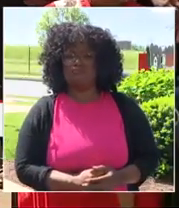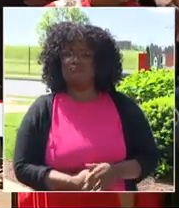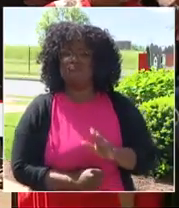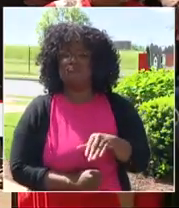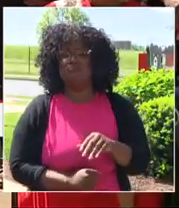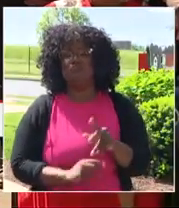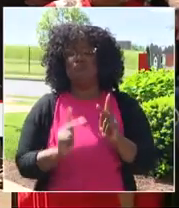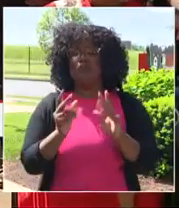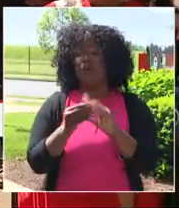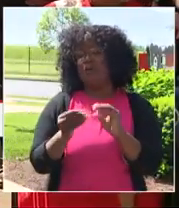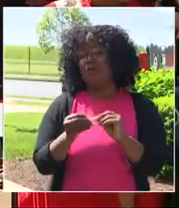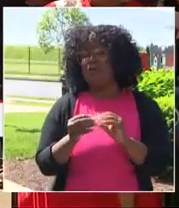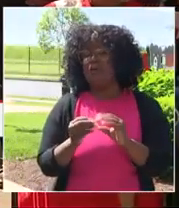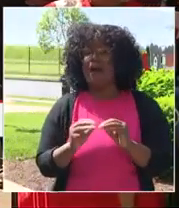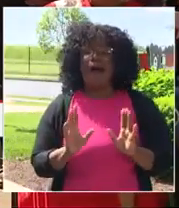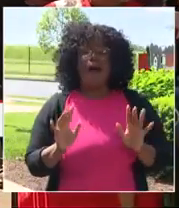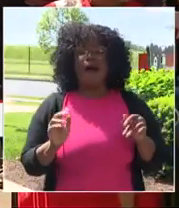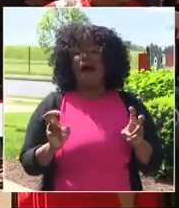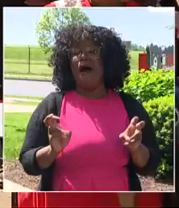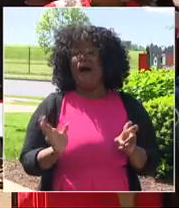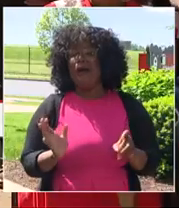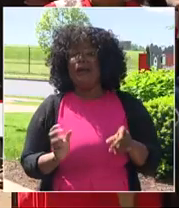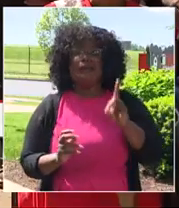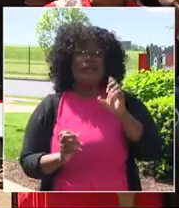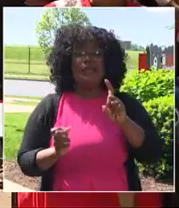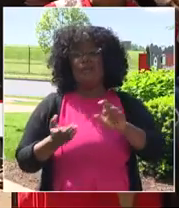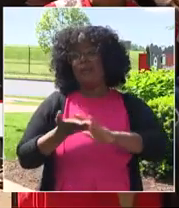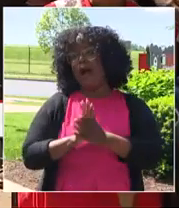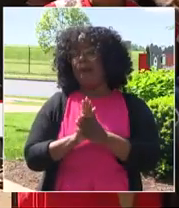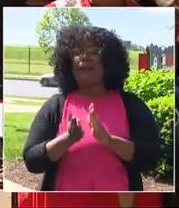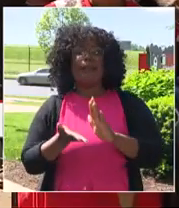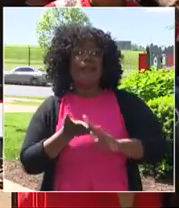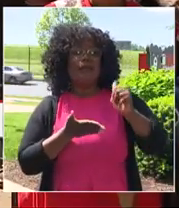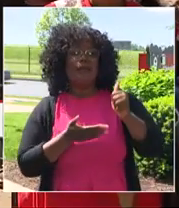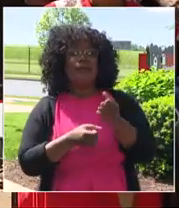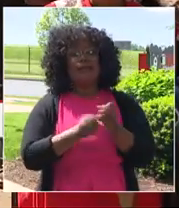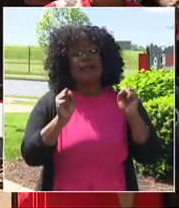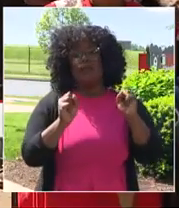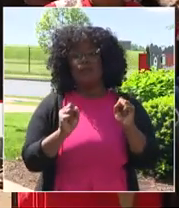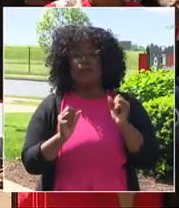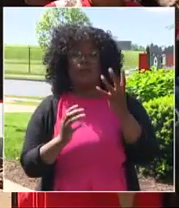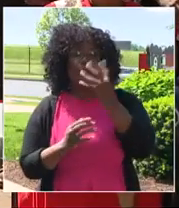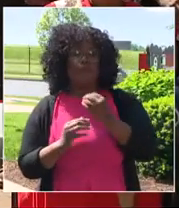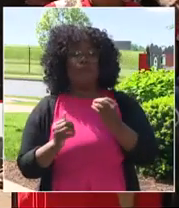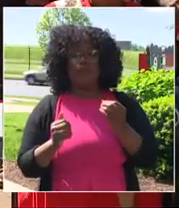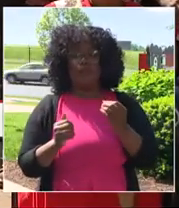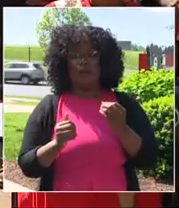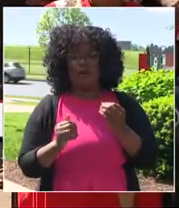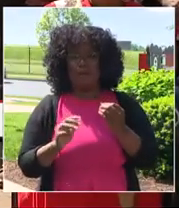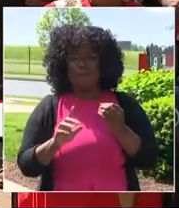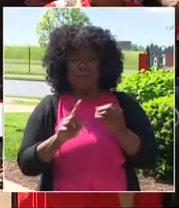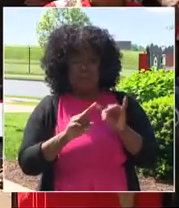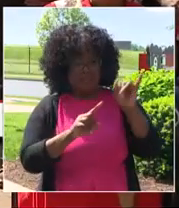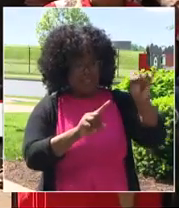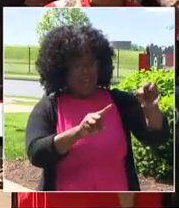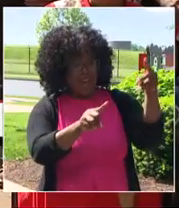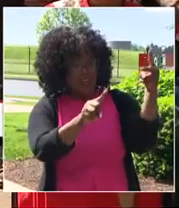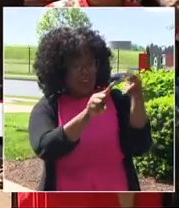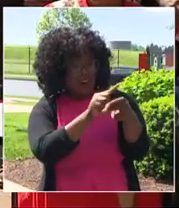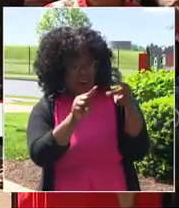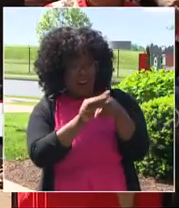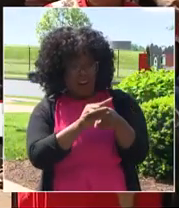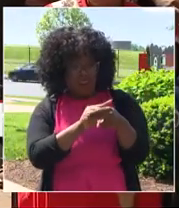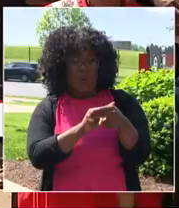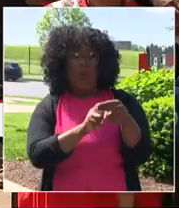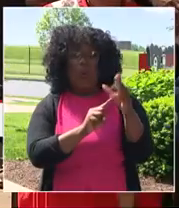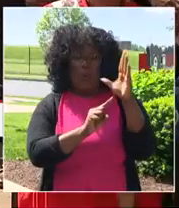D.C. better and this beautiful city and safer. This change would undoubtedly make D.C. less safe. D.C.'s hospitals house